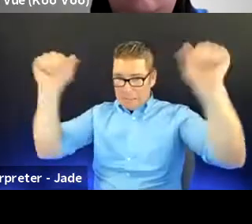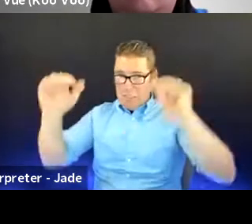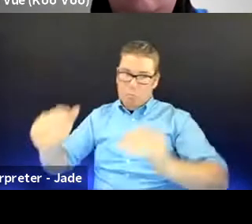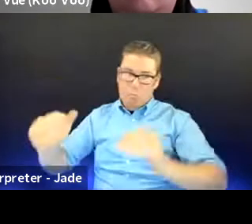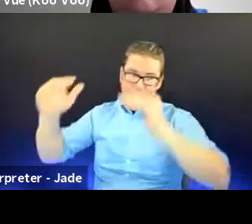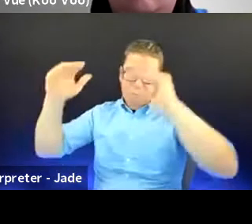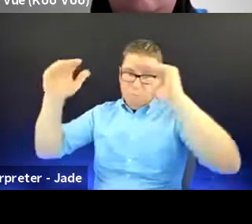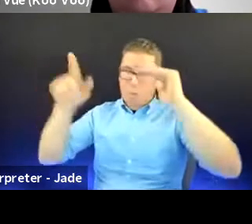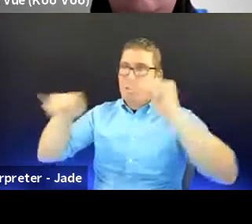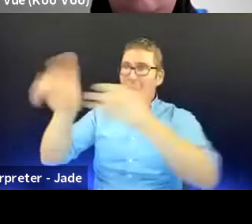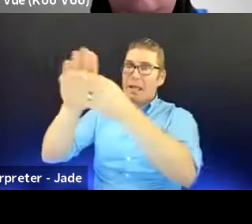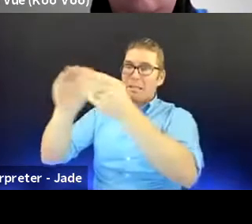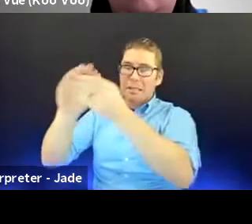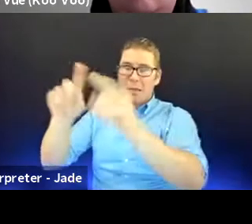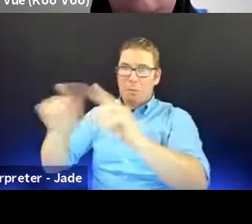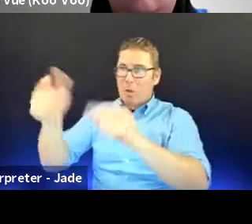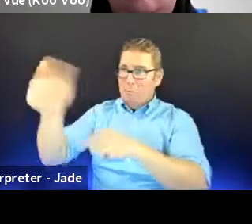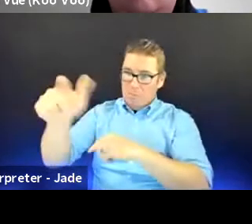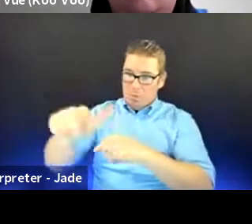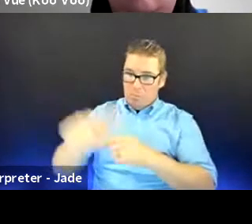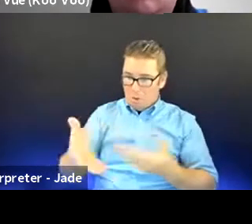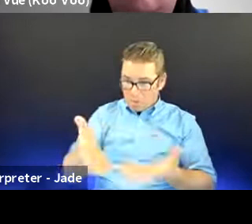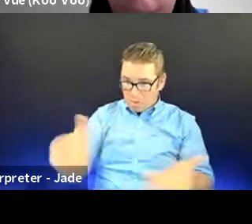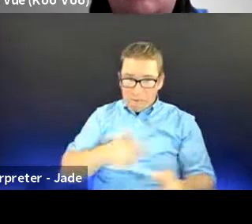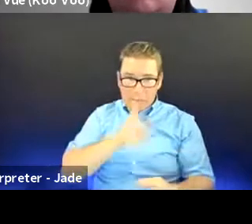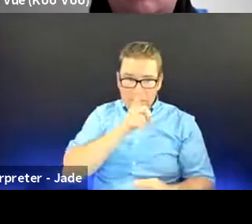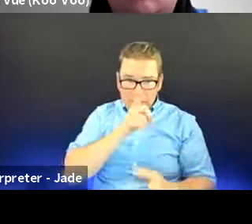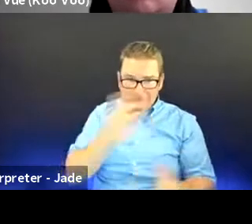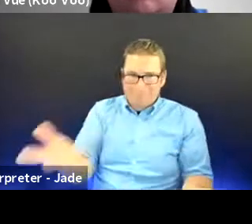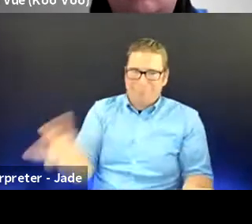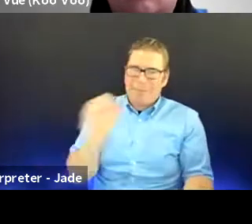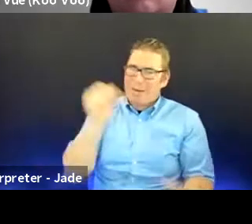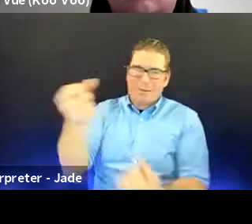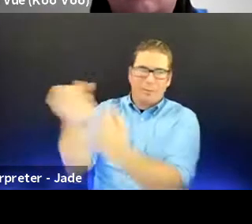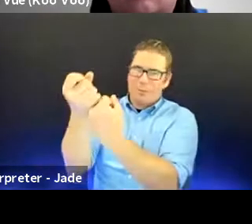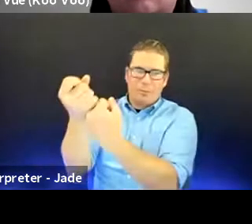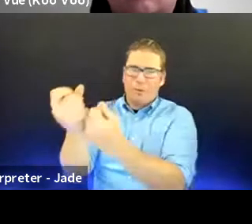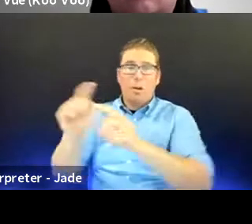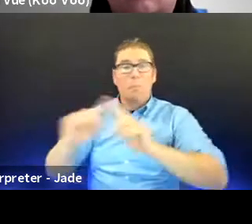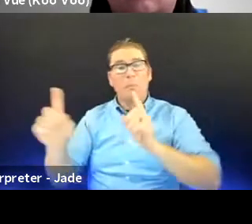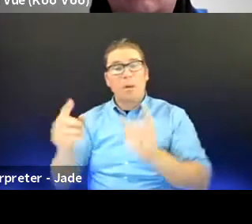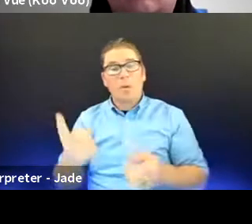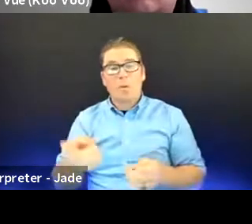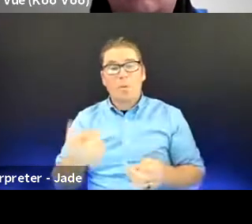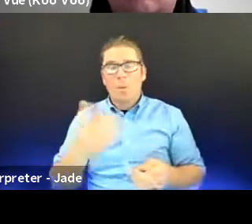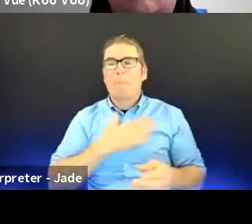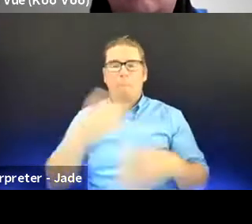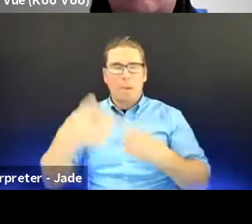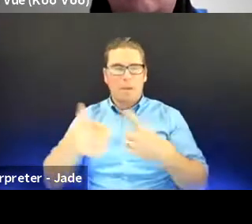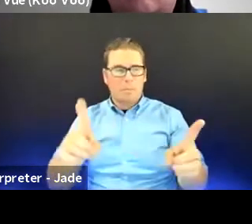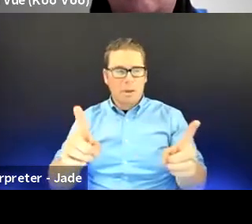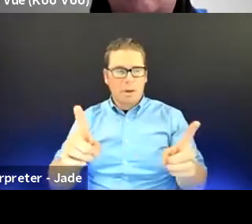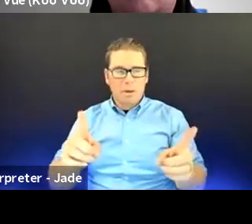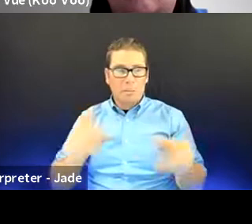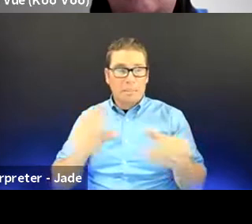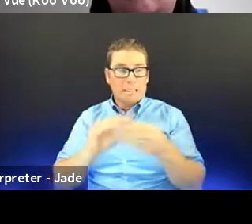too much yet, but this will be forthcoming out of my department, is something specific to anti-Asian hate. I